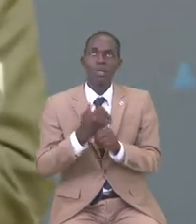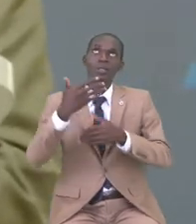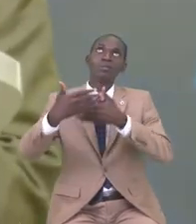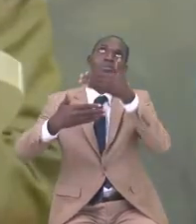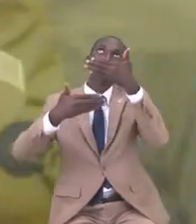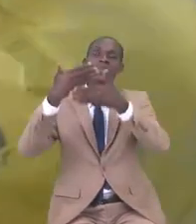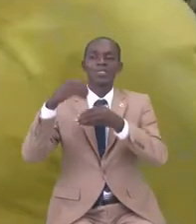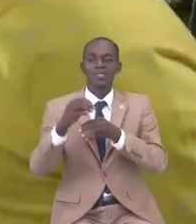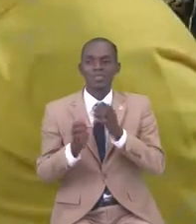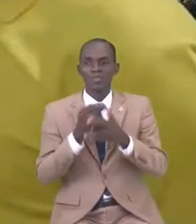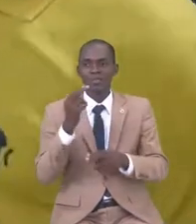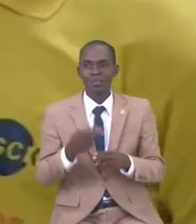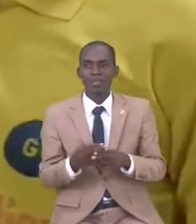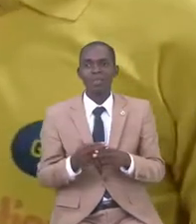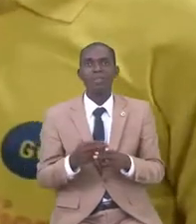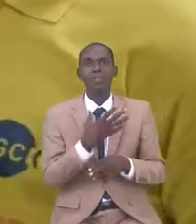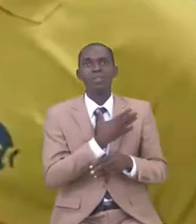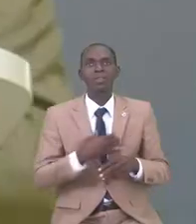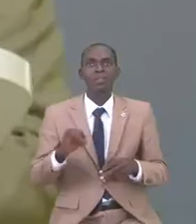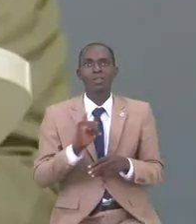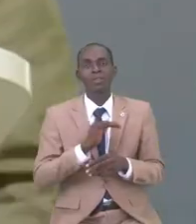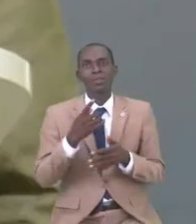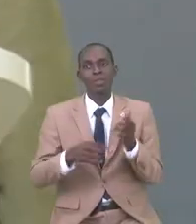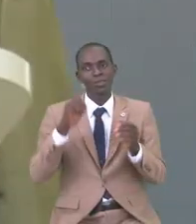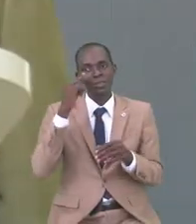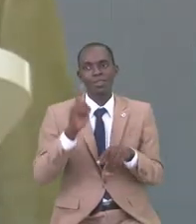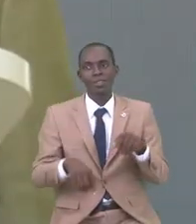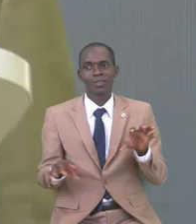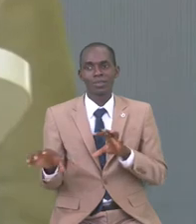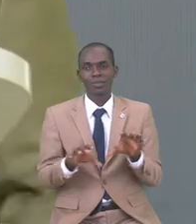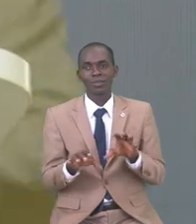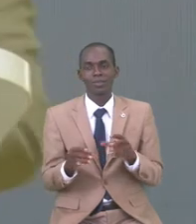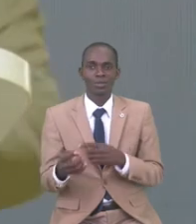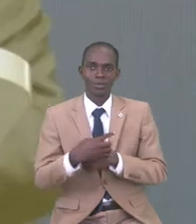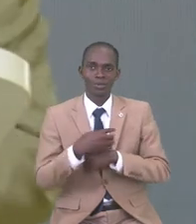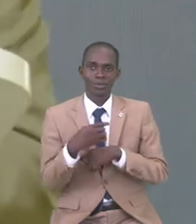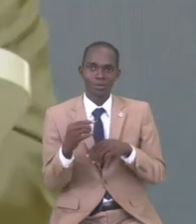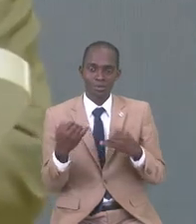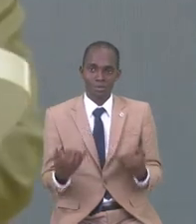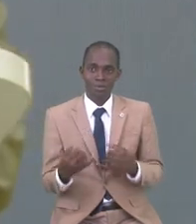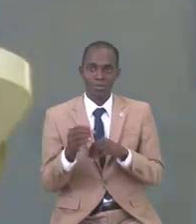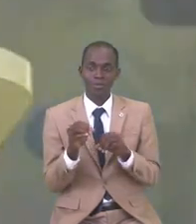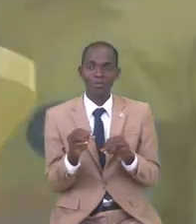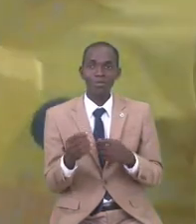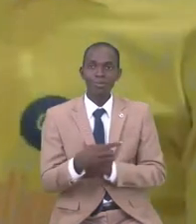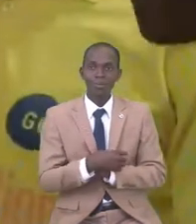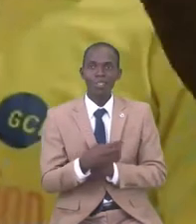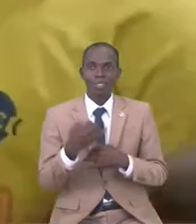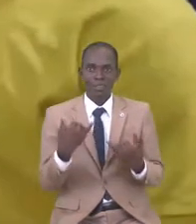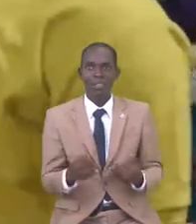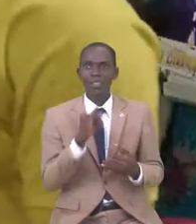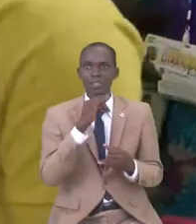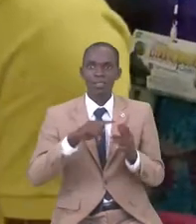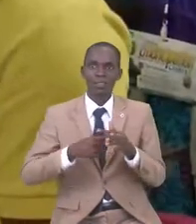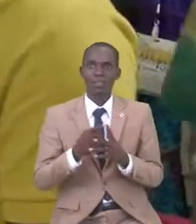Amen. And what you thought you couldn't do today at the starting point, Amen,